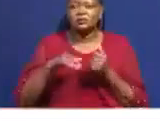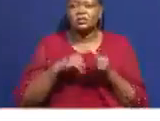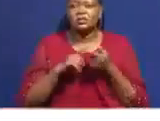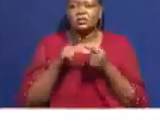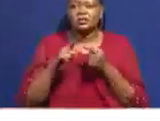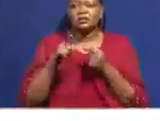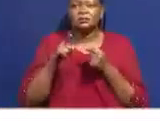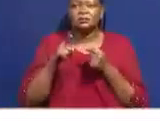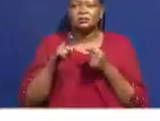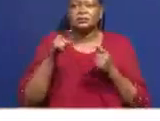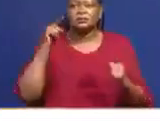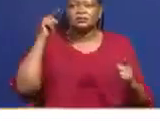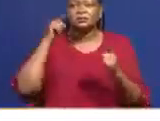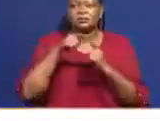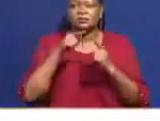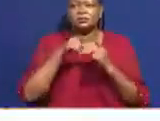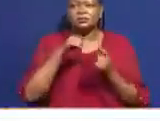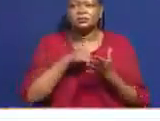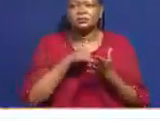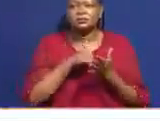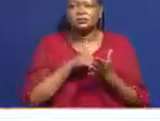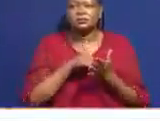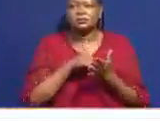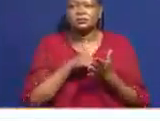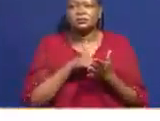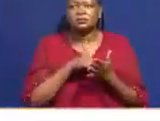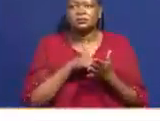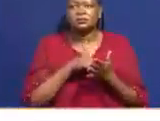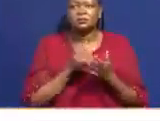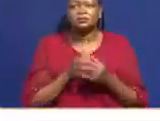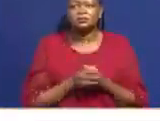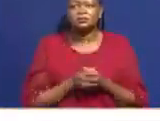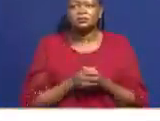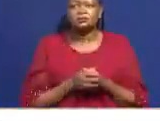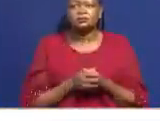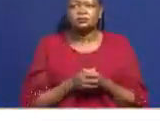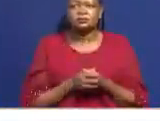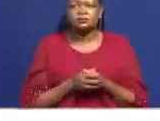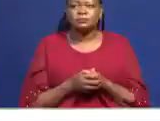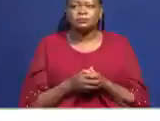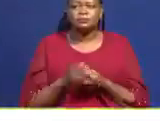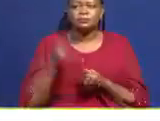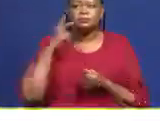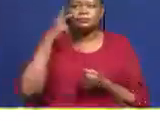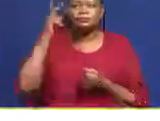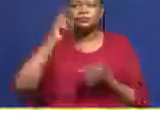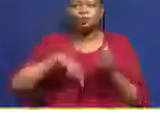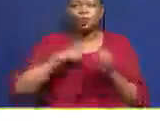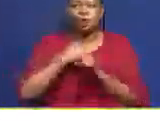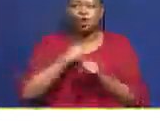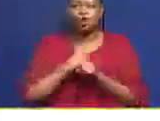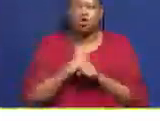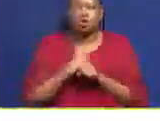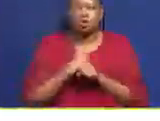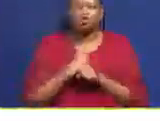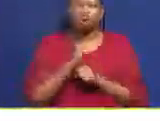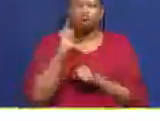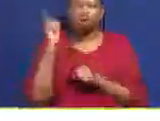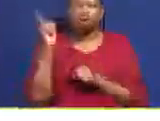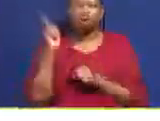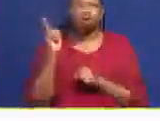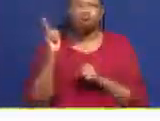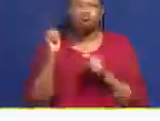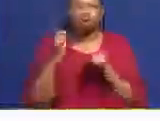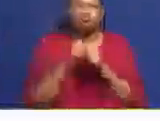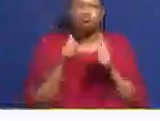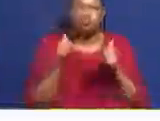this destination, including Badi. A sneak peek on what to do at Isabo when